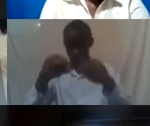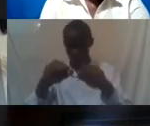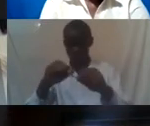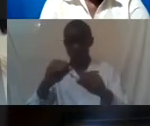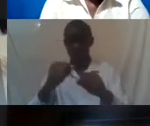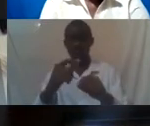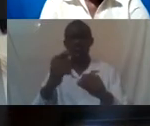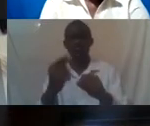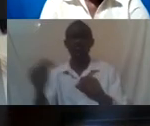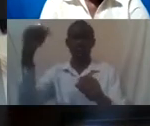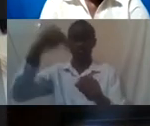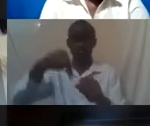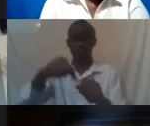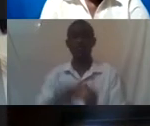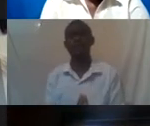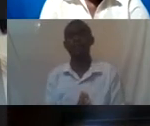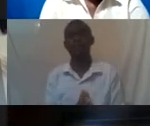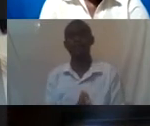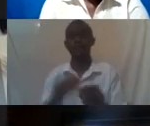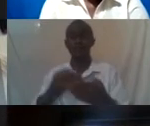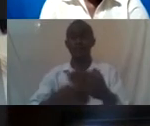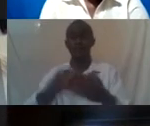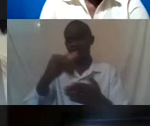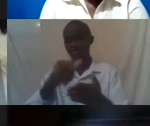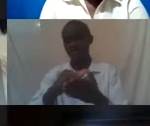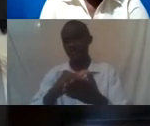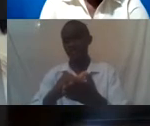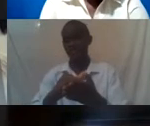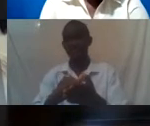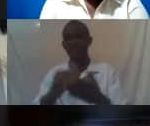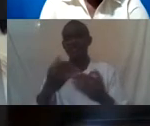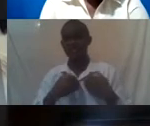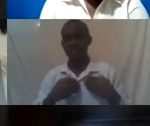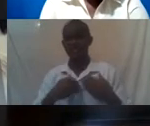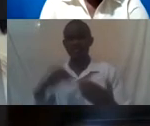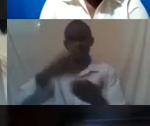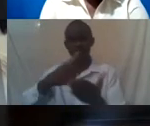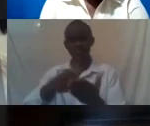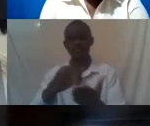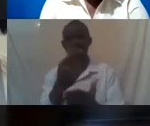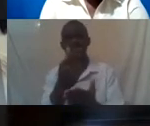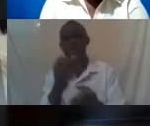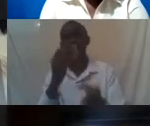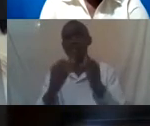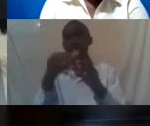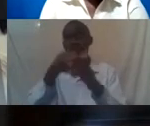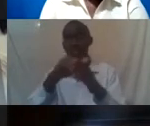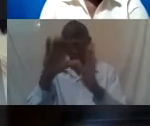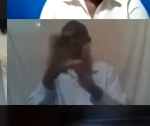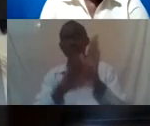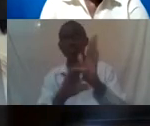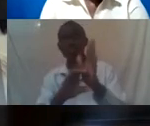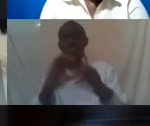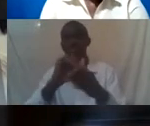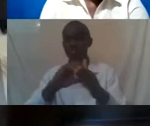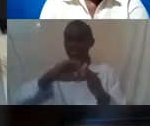what they want? After all, we will finance, whether it is in the constitution or it is in statute, we will have to